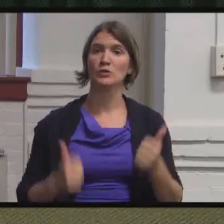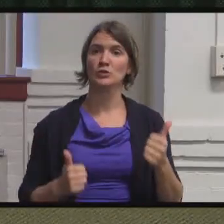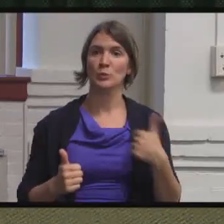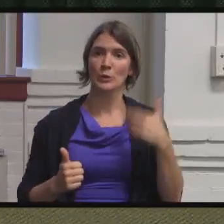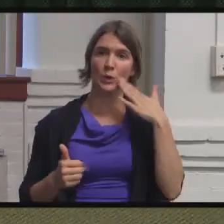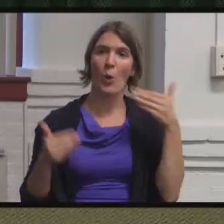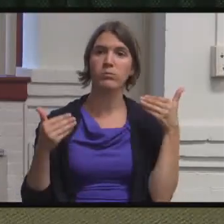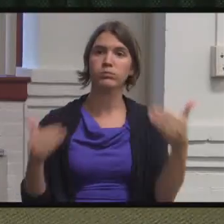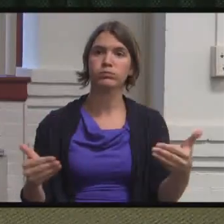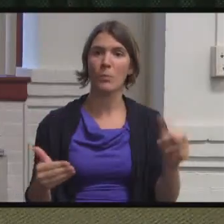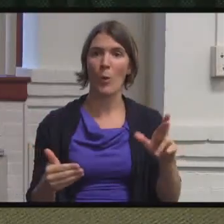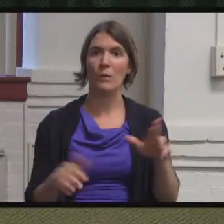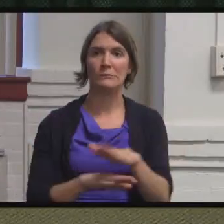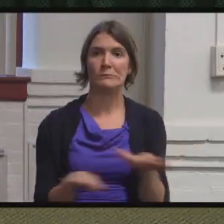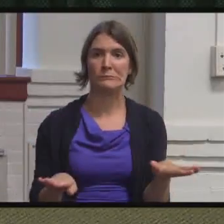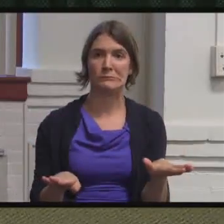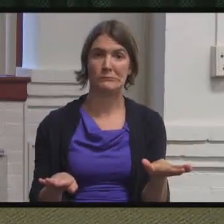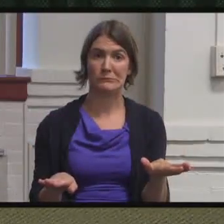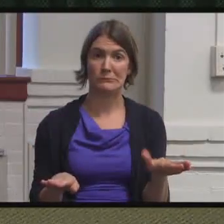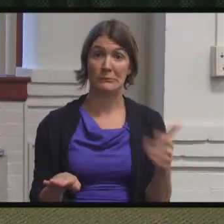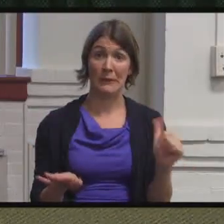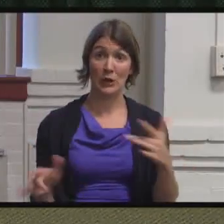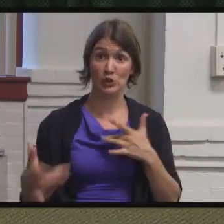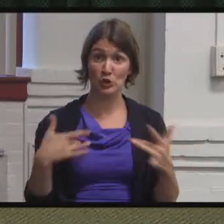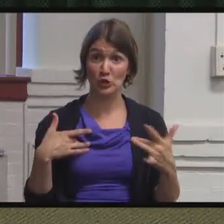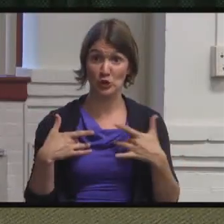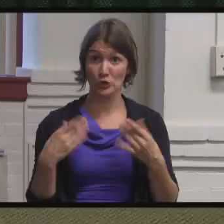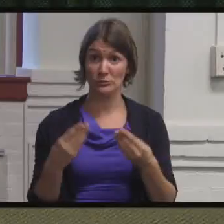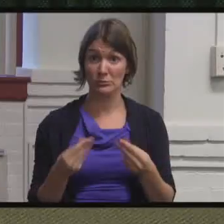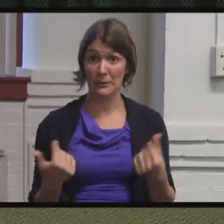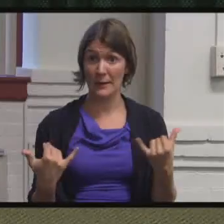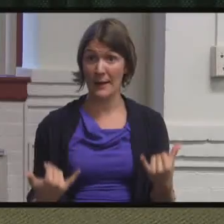know whether any issues of concern